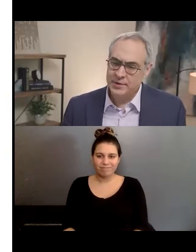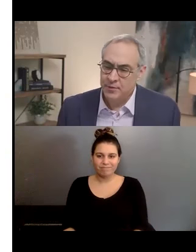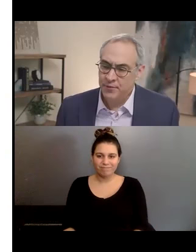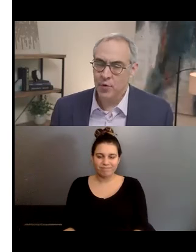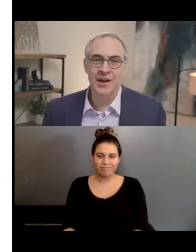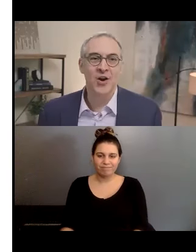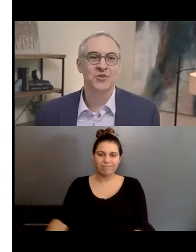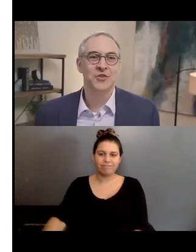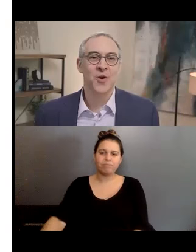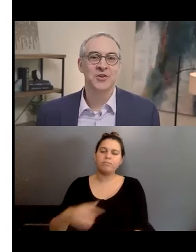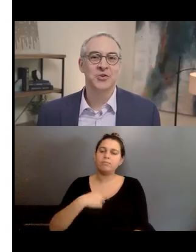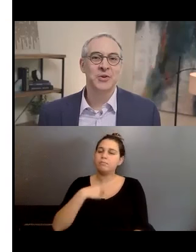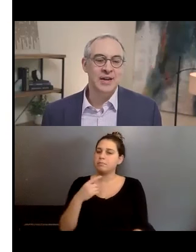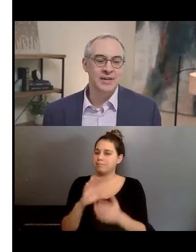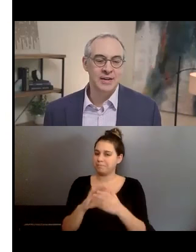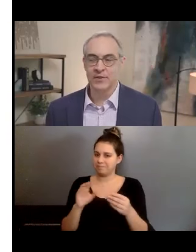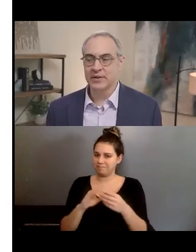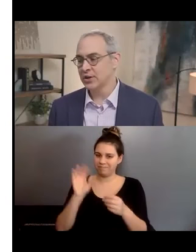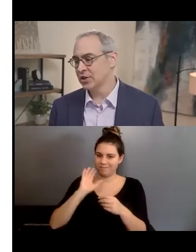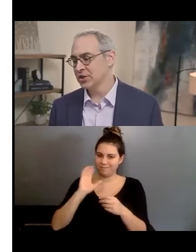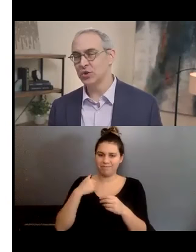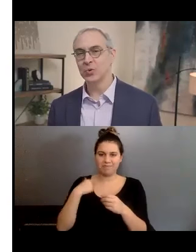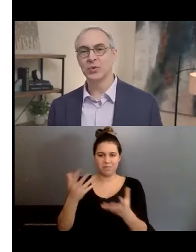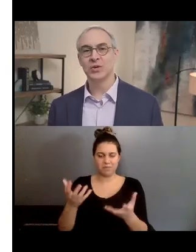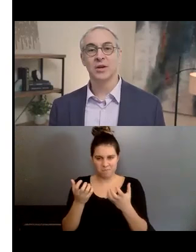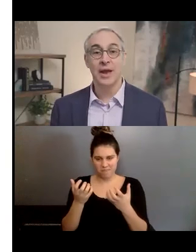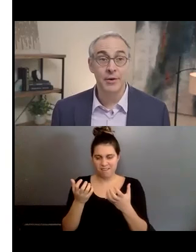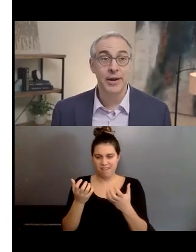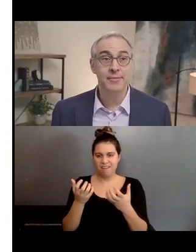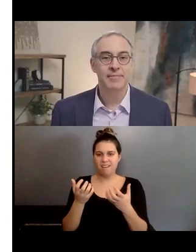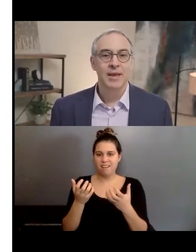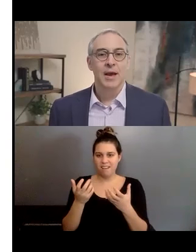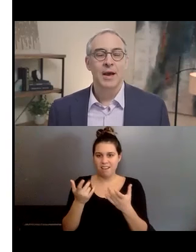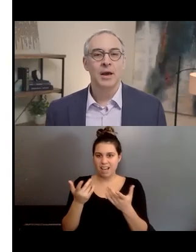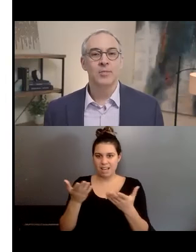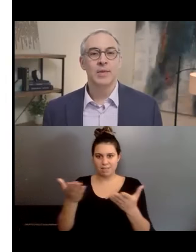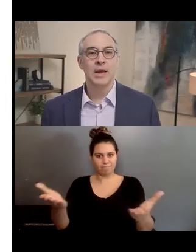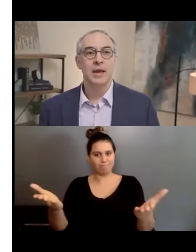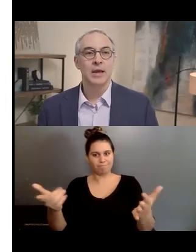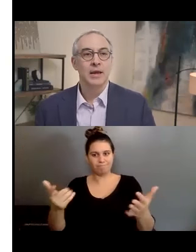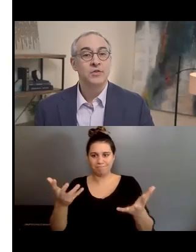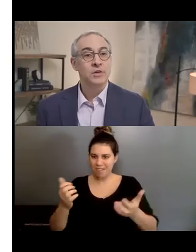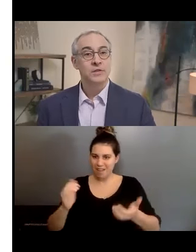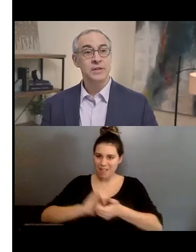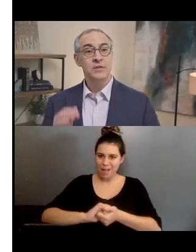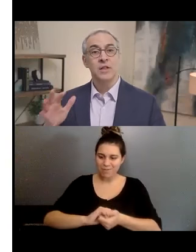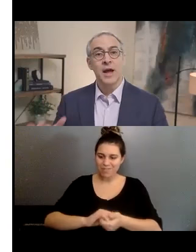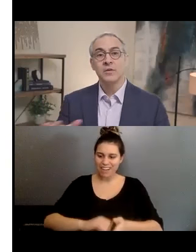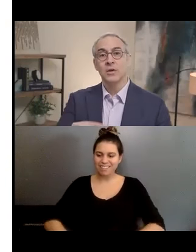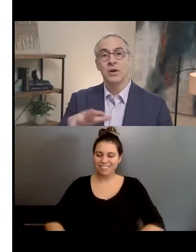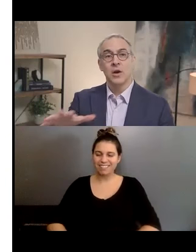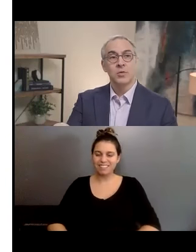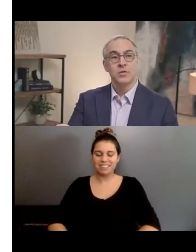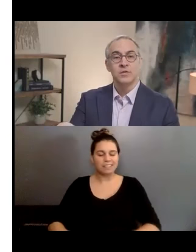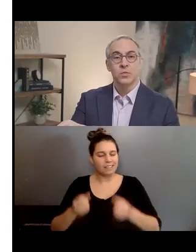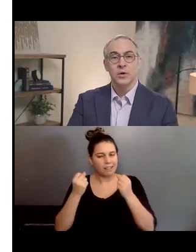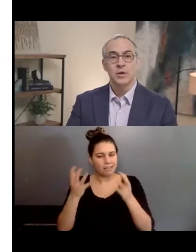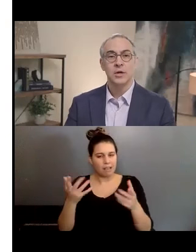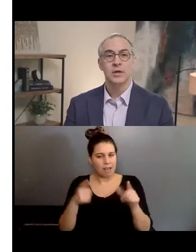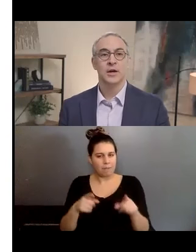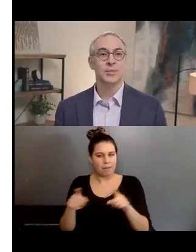Well, I said before that I also wanted to extend an invitation to collaborate. As you can see, there's a lot going on with